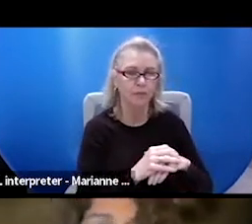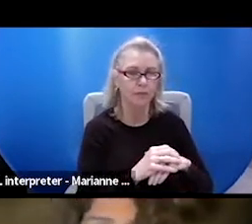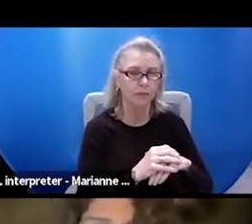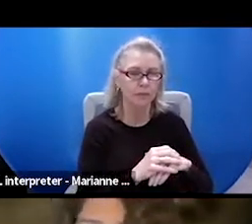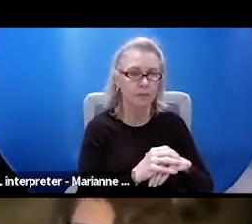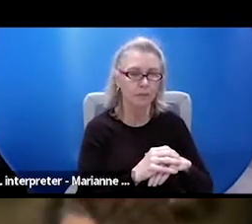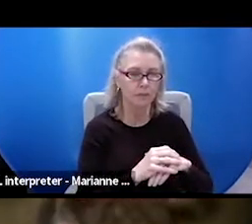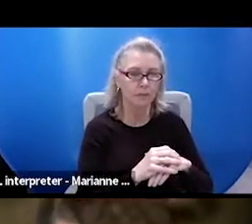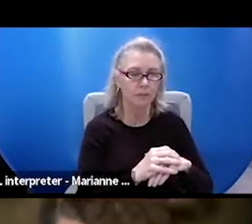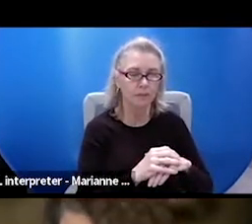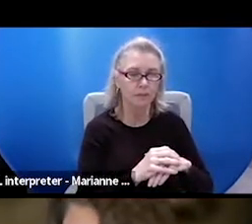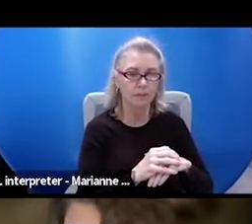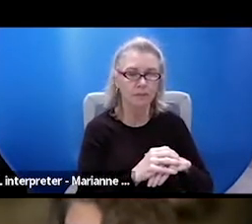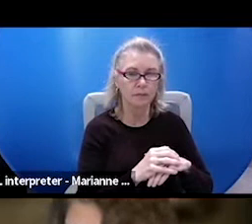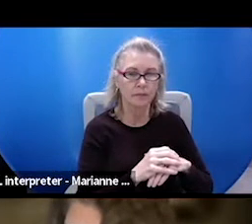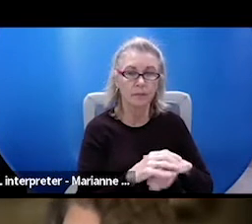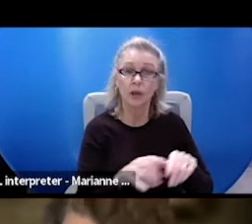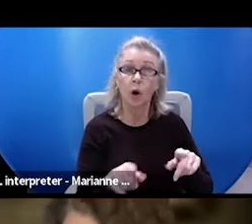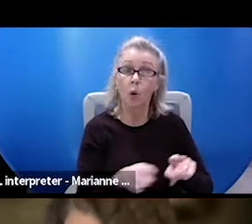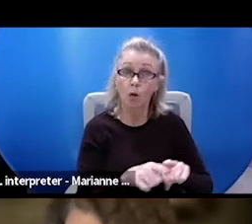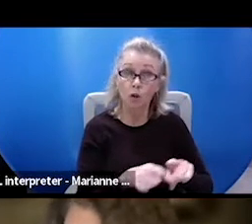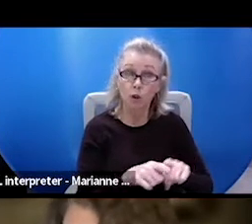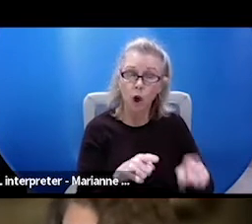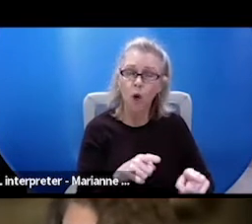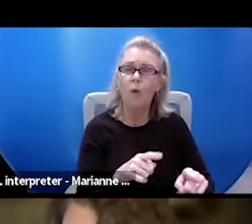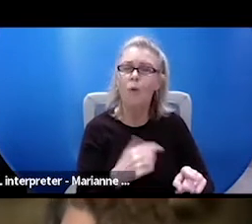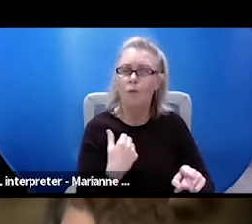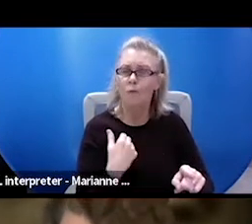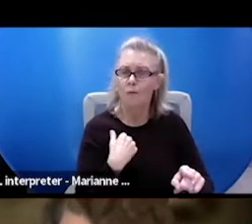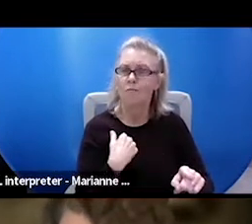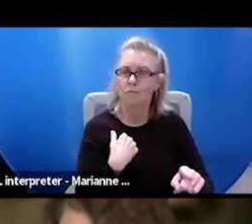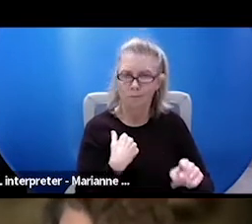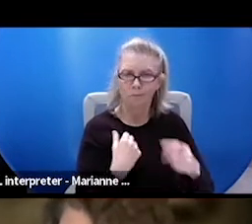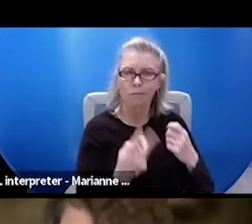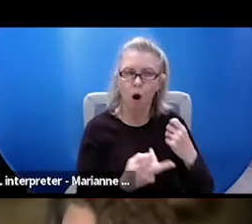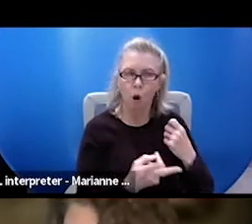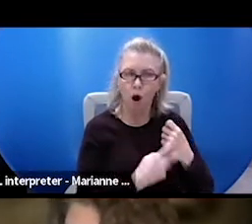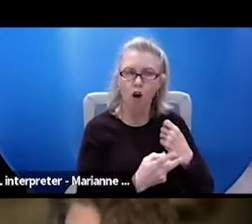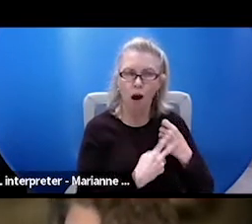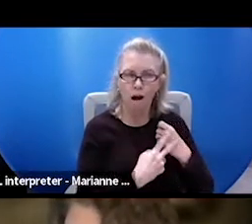It also hosts an archive which contains